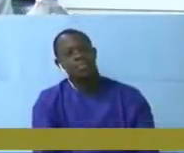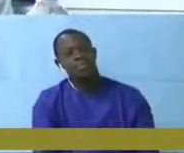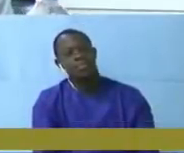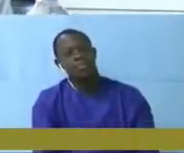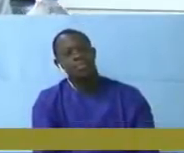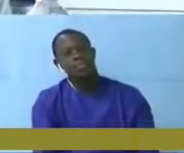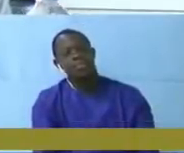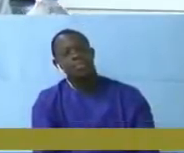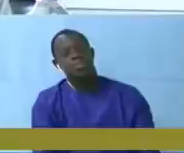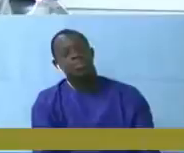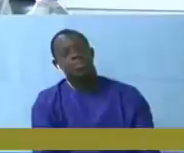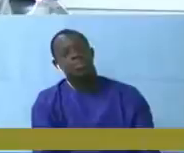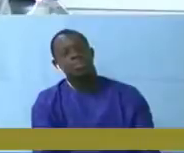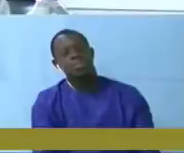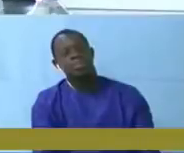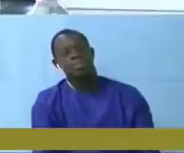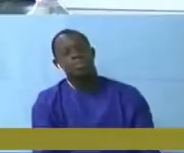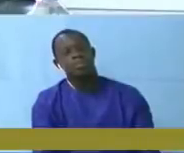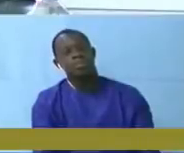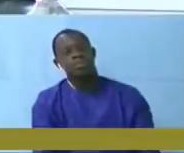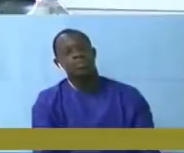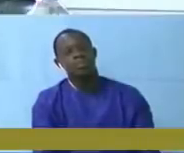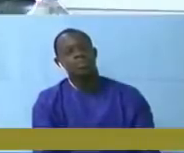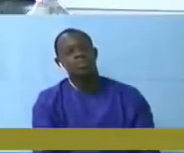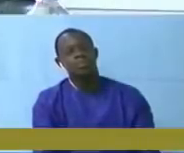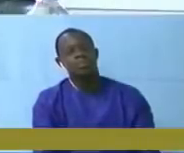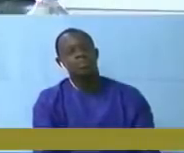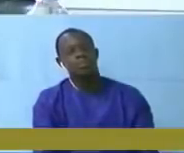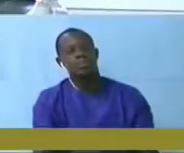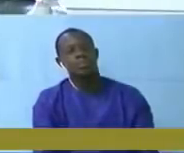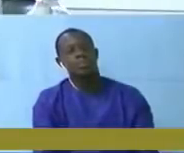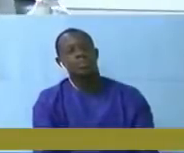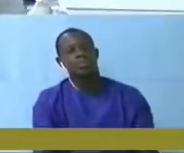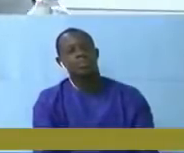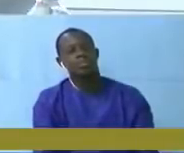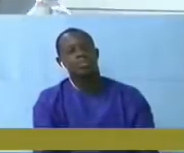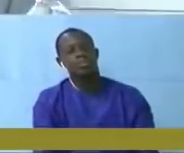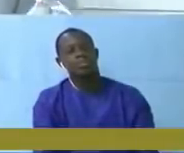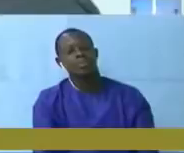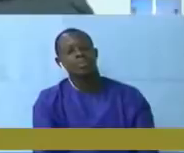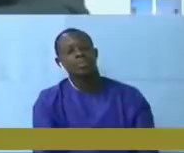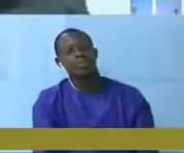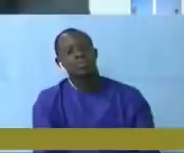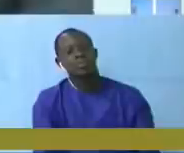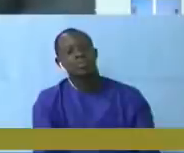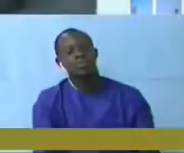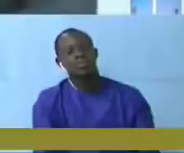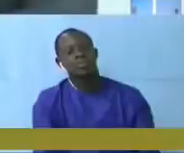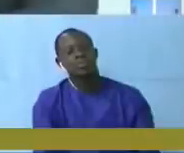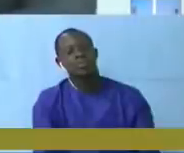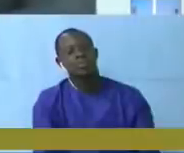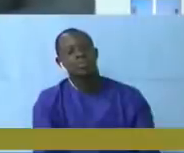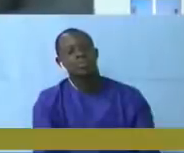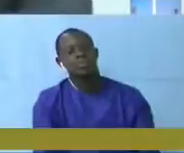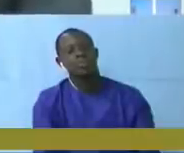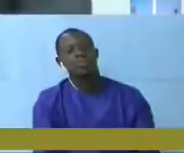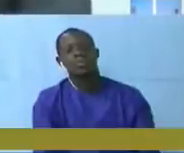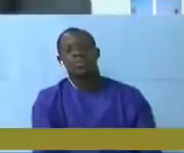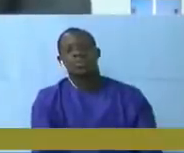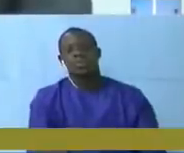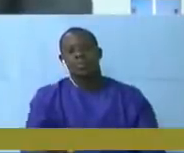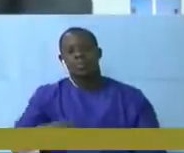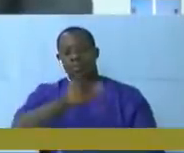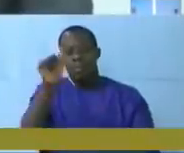len wéci len li rek ñu ne ko wa wéci nañ ko fokk ci rek mu jaaraat fam jaaroon ci nit ñi. And this particular